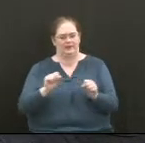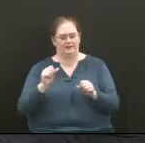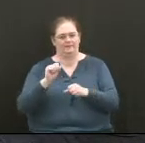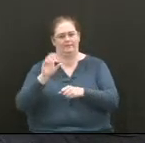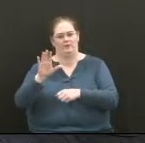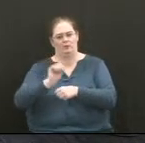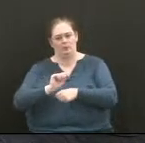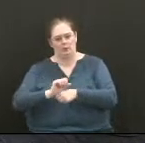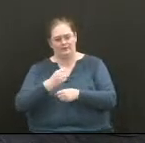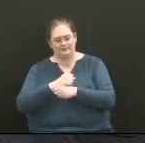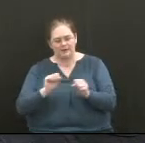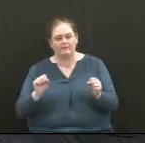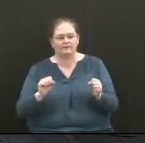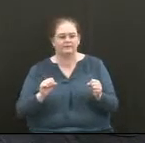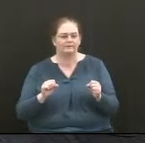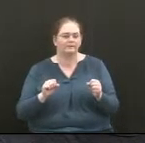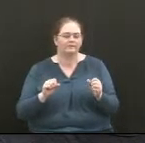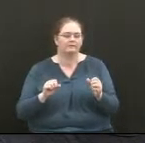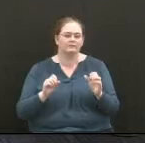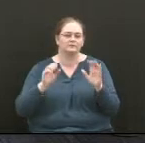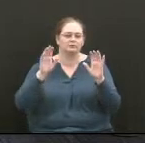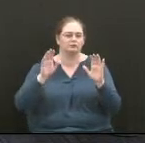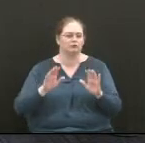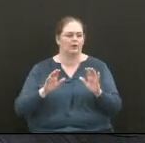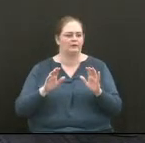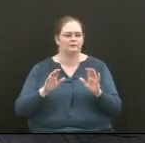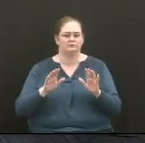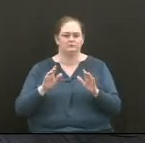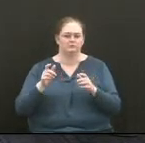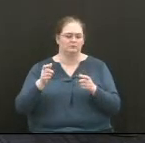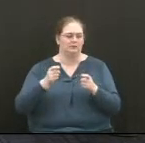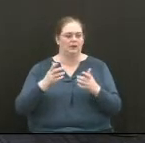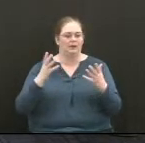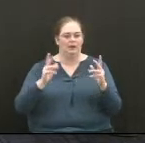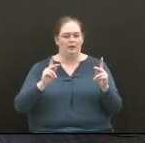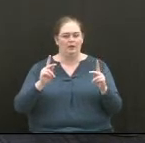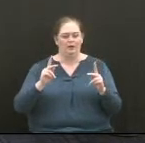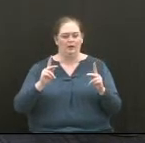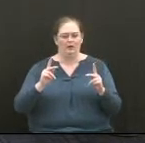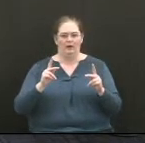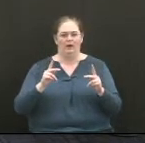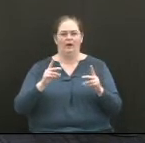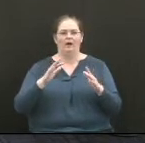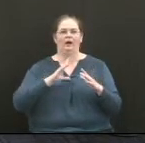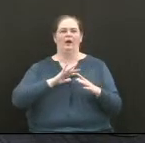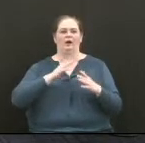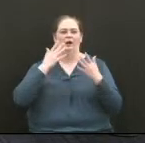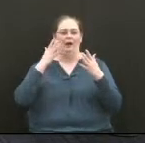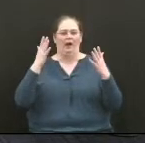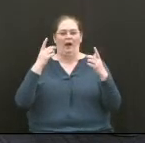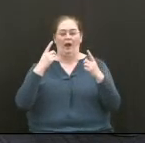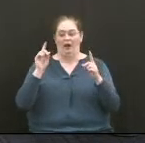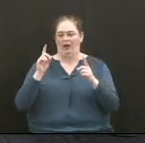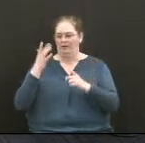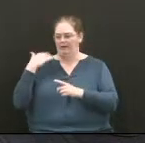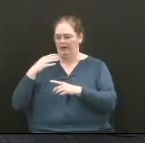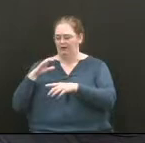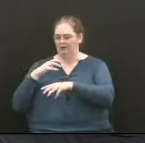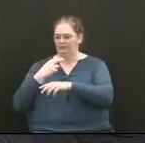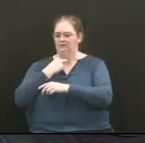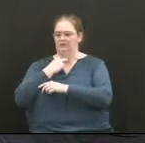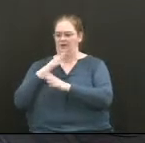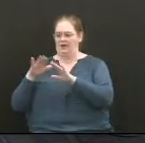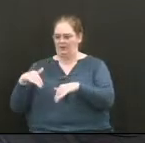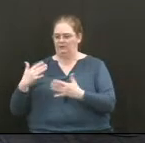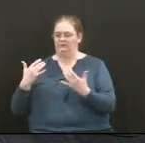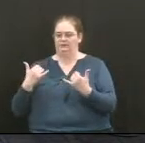safe. It's a great, and for a lot of people who are tired of being trapped in the house and looking for something to do, there's libraries spread all